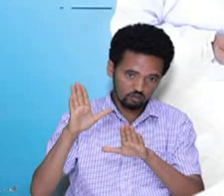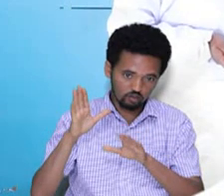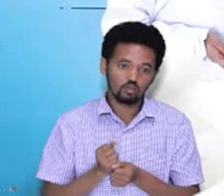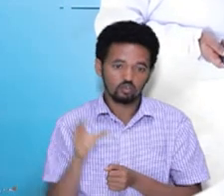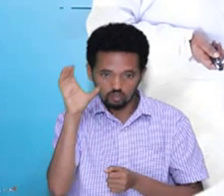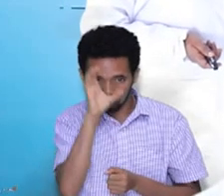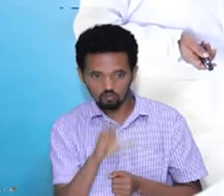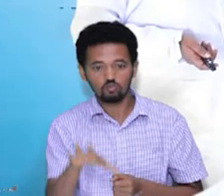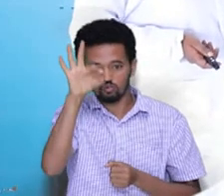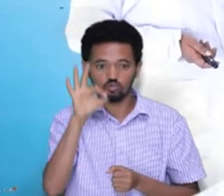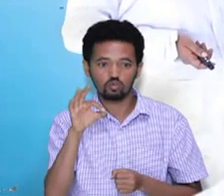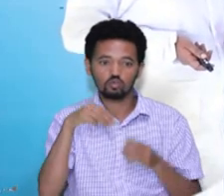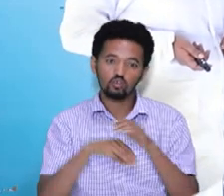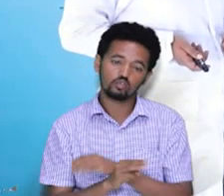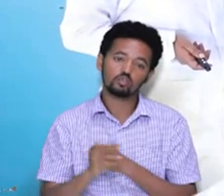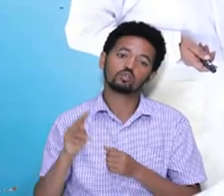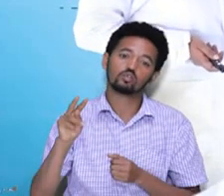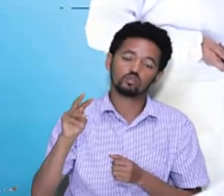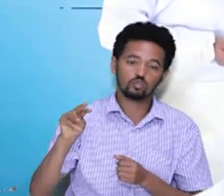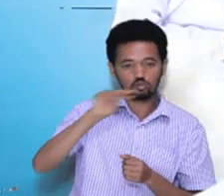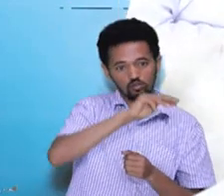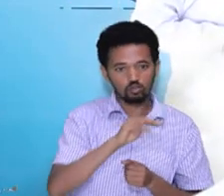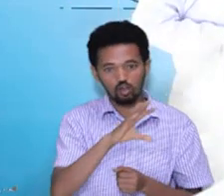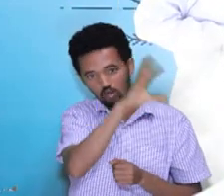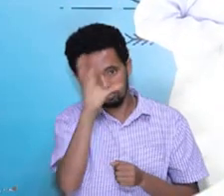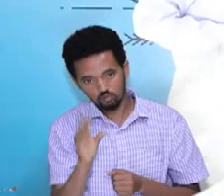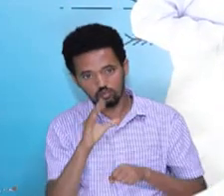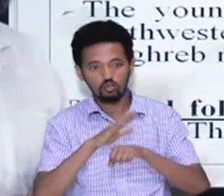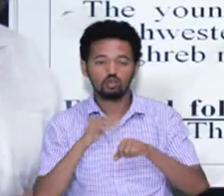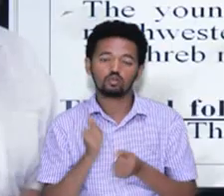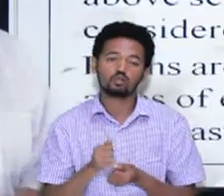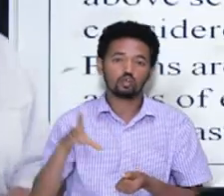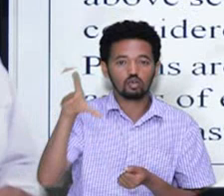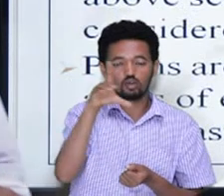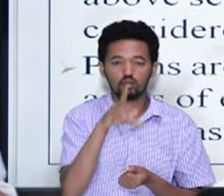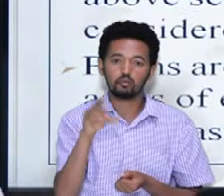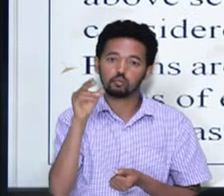are found in the southern Africa. They are called Cape Ranges.